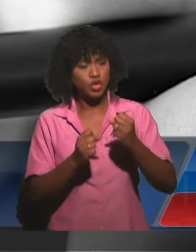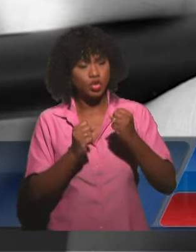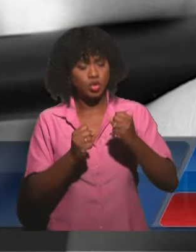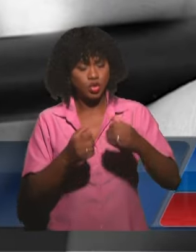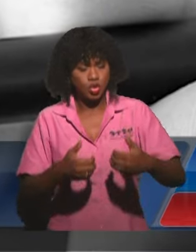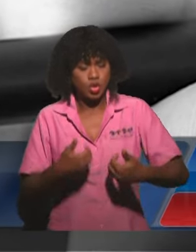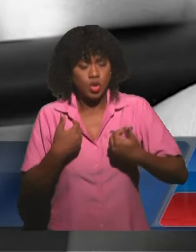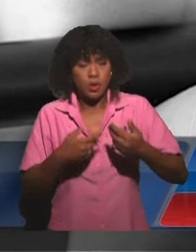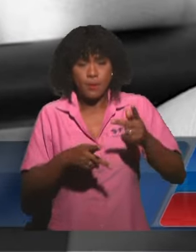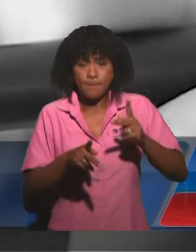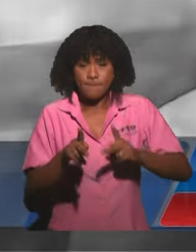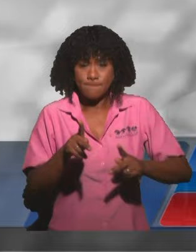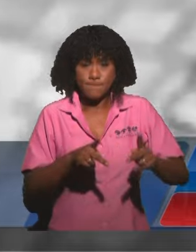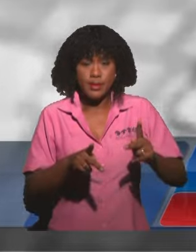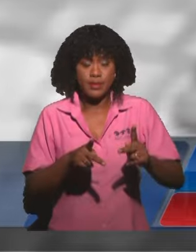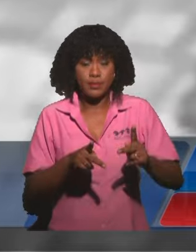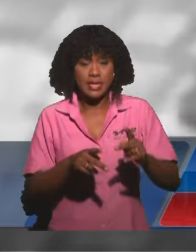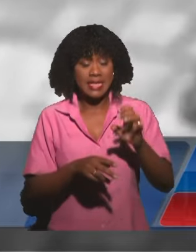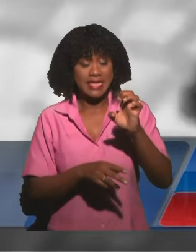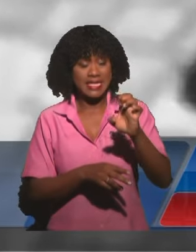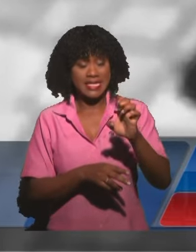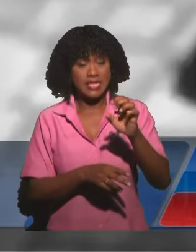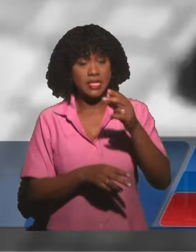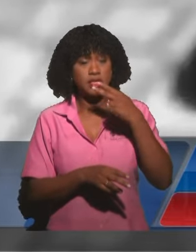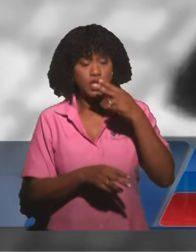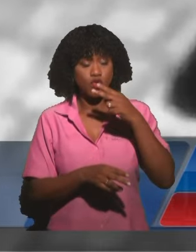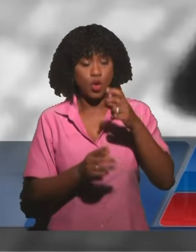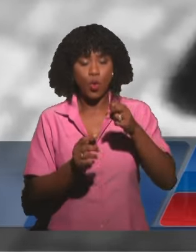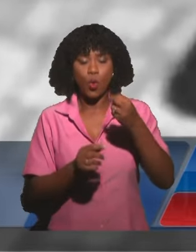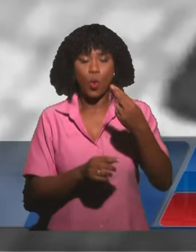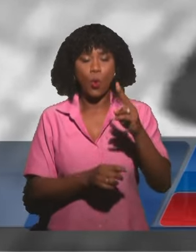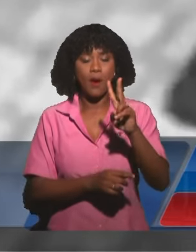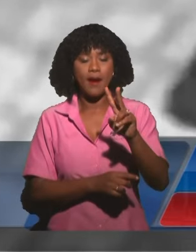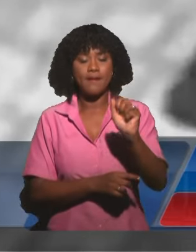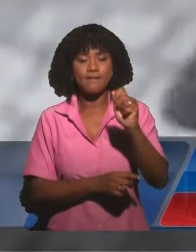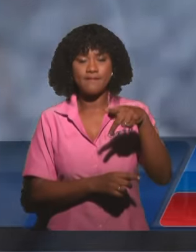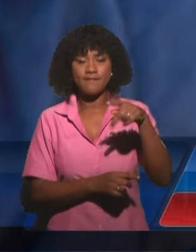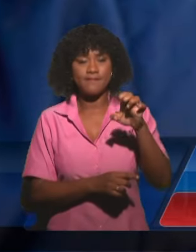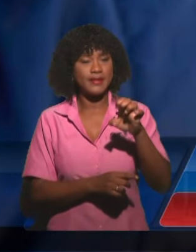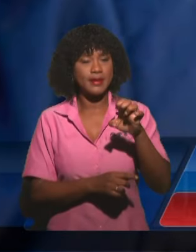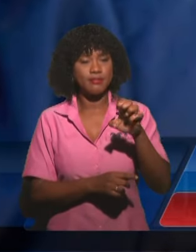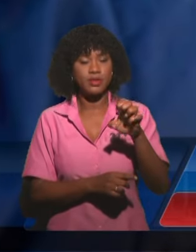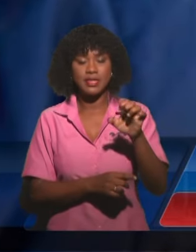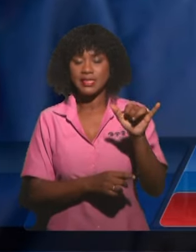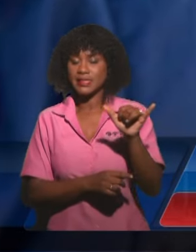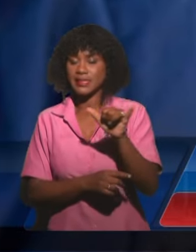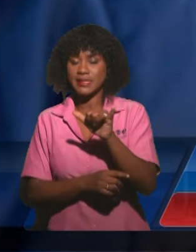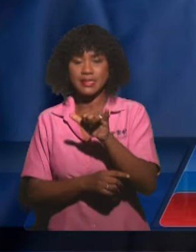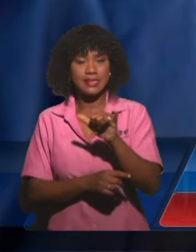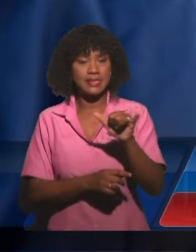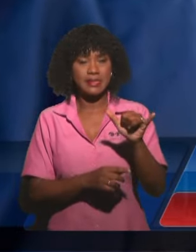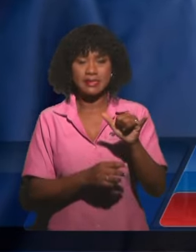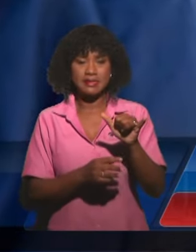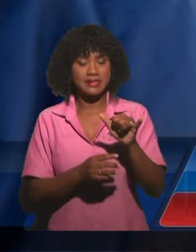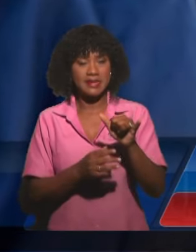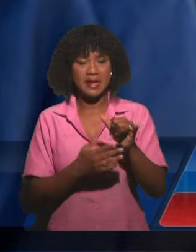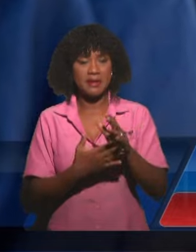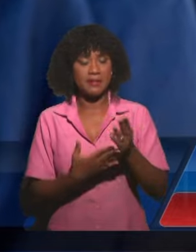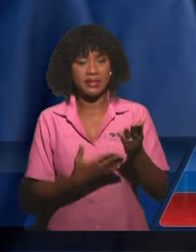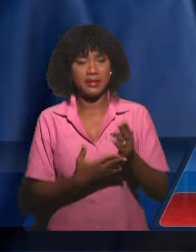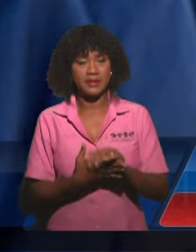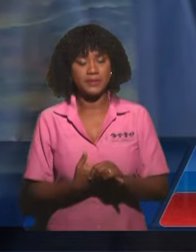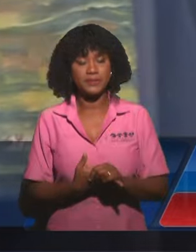young population that e-cigarettes or vaping is just a well-disguised wolf in sheep's clothing.